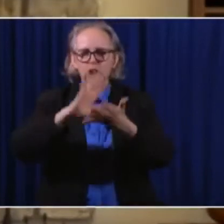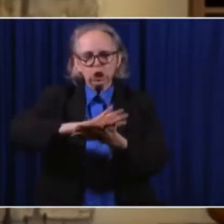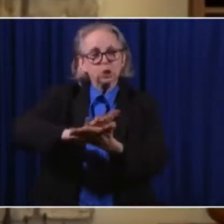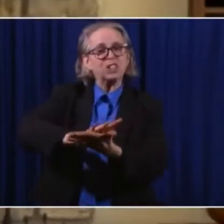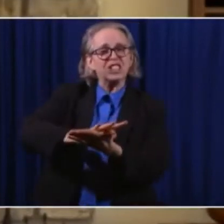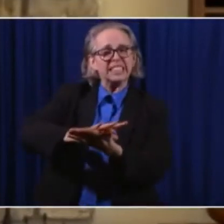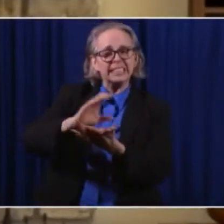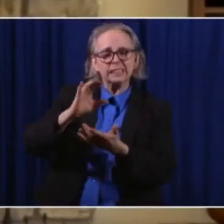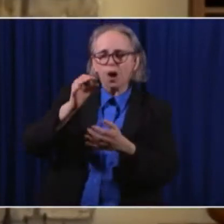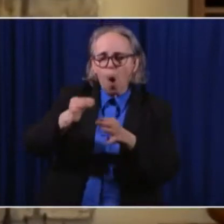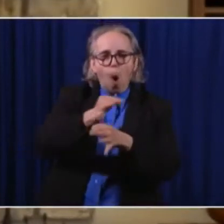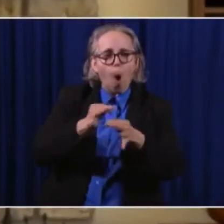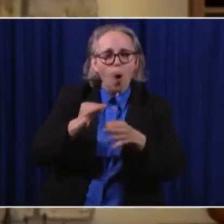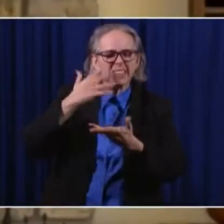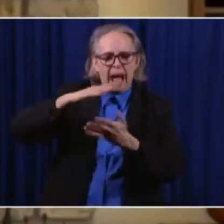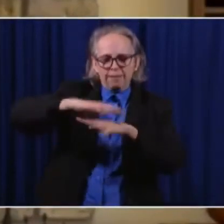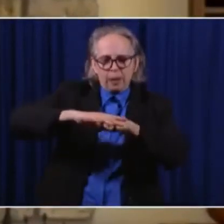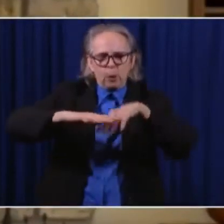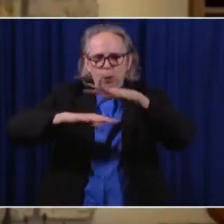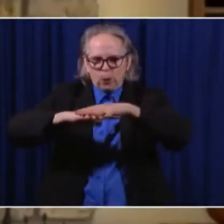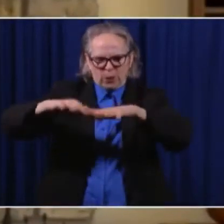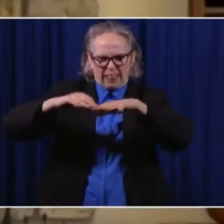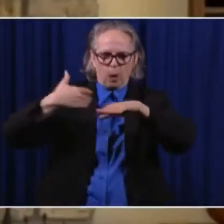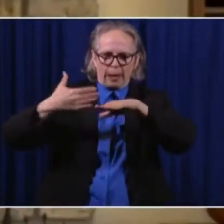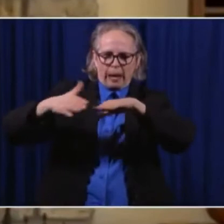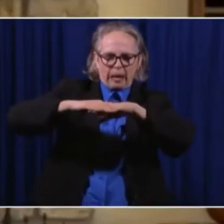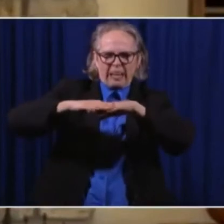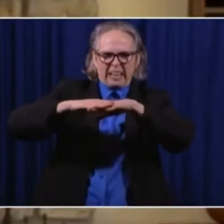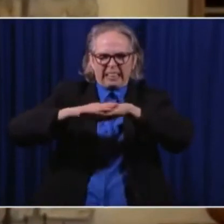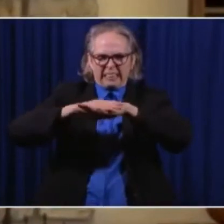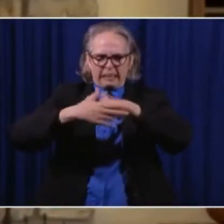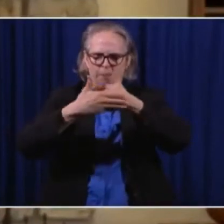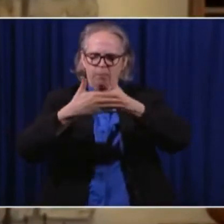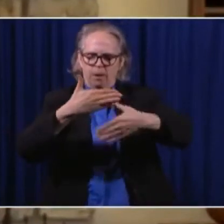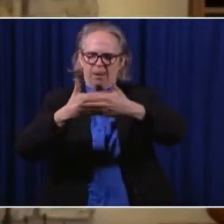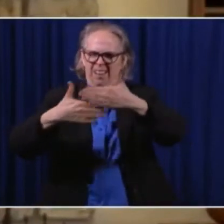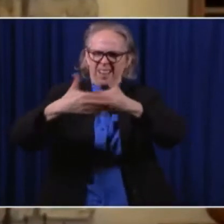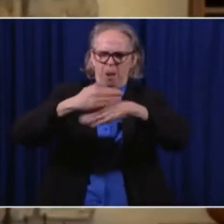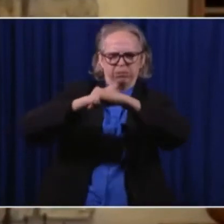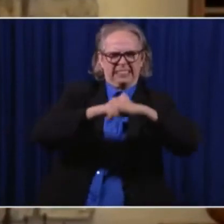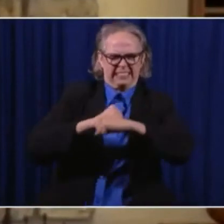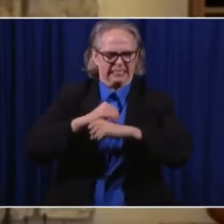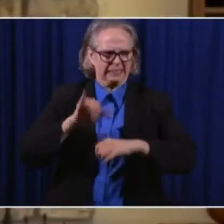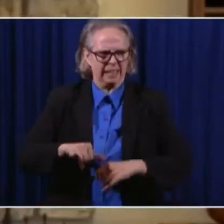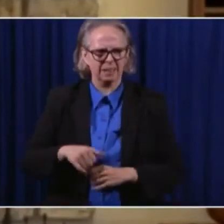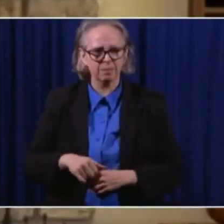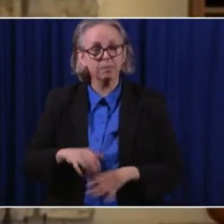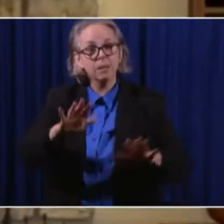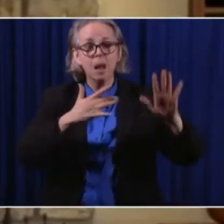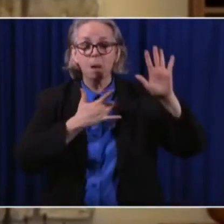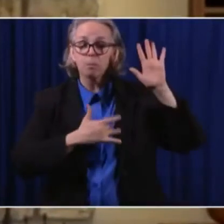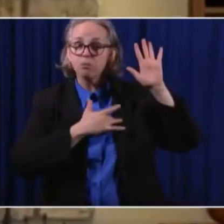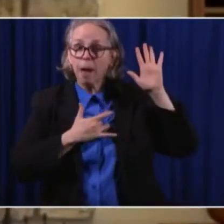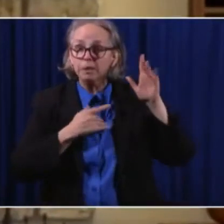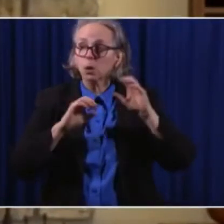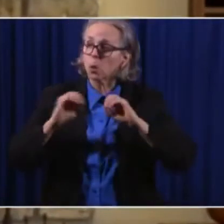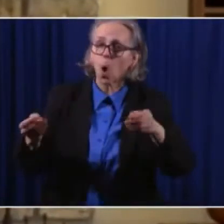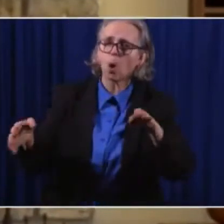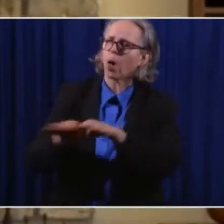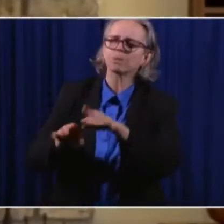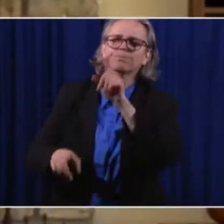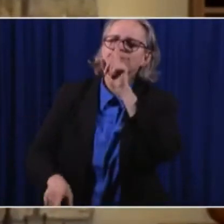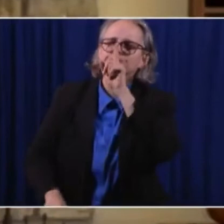avoid shutdowns, but no one can predict the future. I do feel very strongly that we have it within